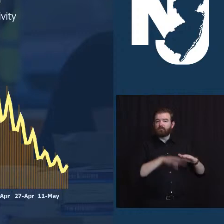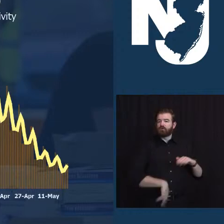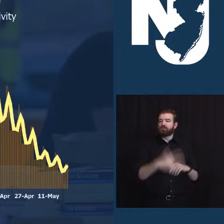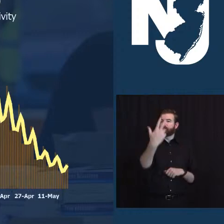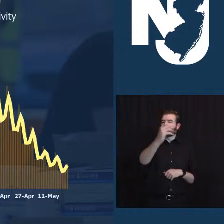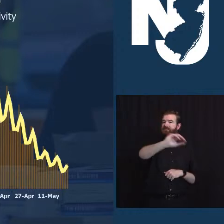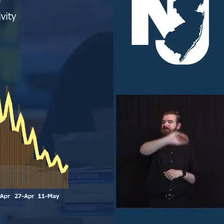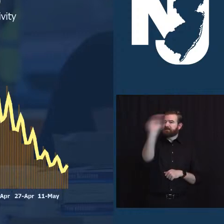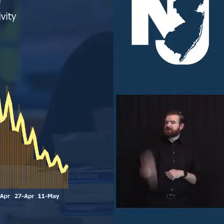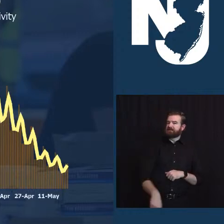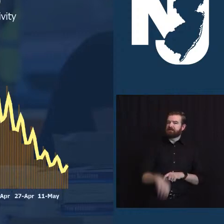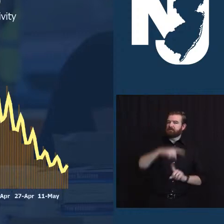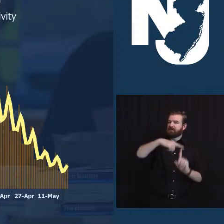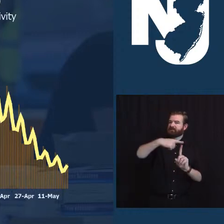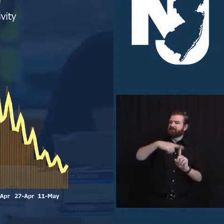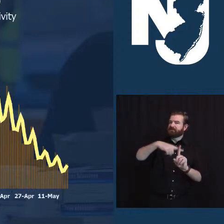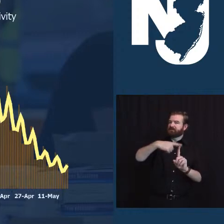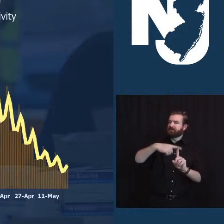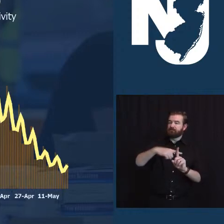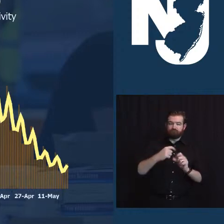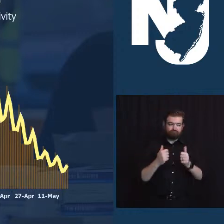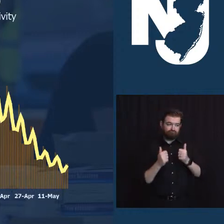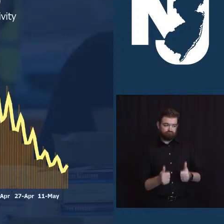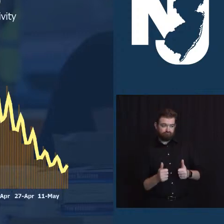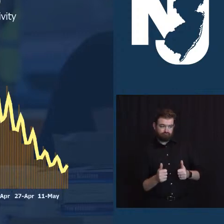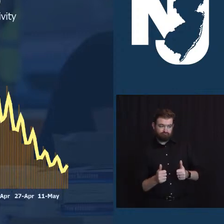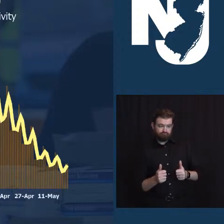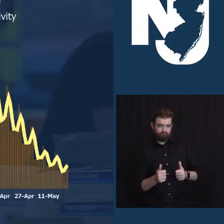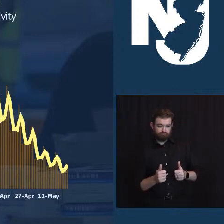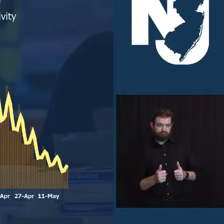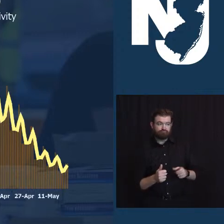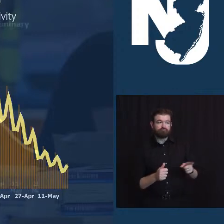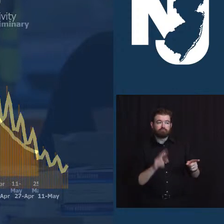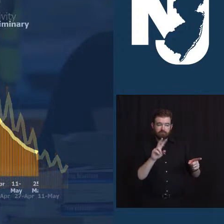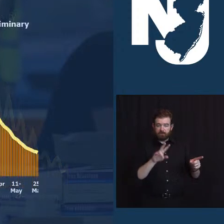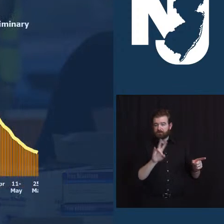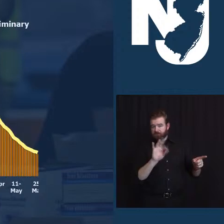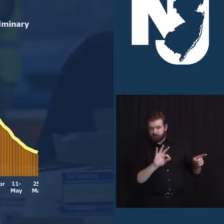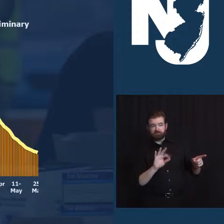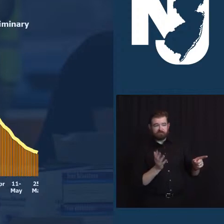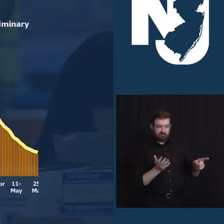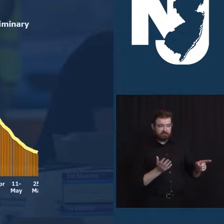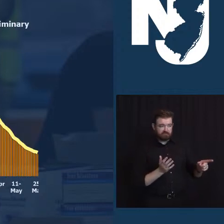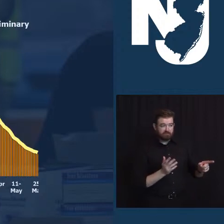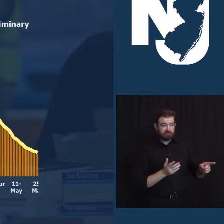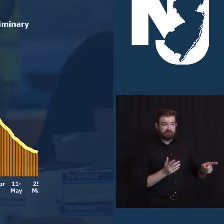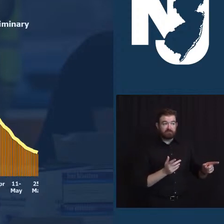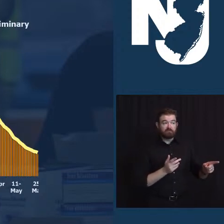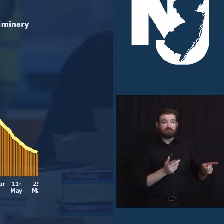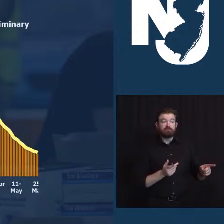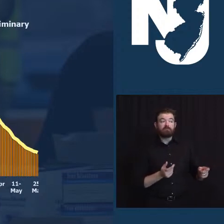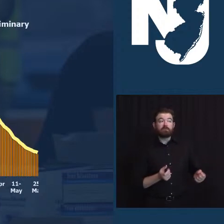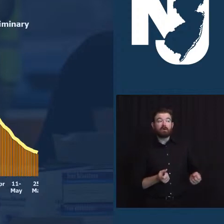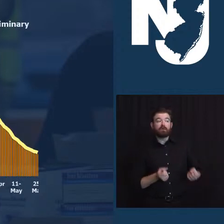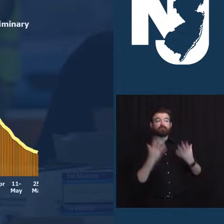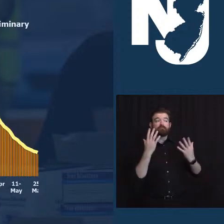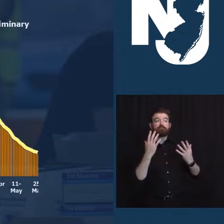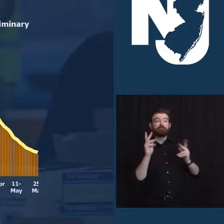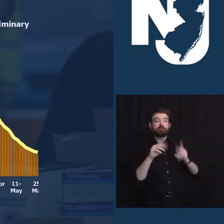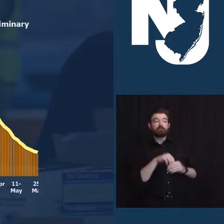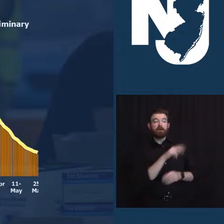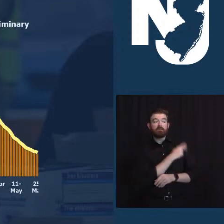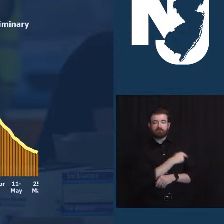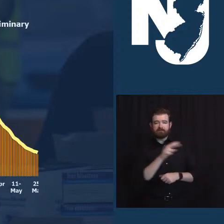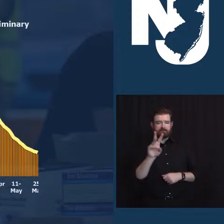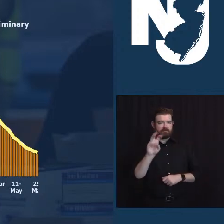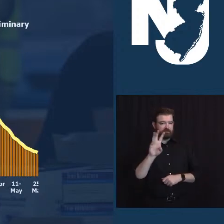time, was 2.79%. As of last night, statewide hospital census, 641,